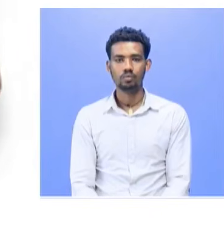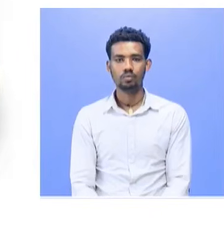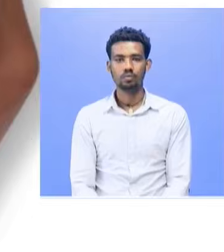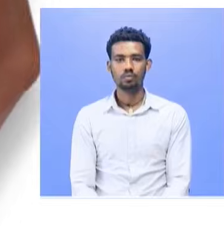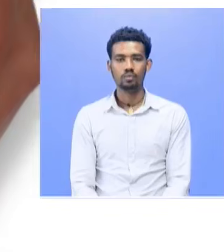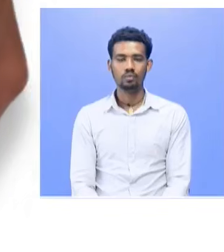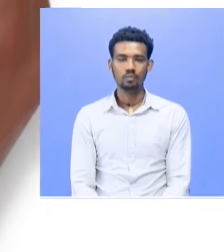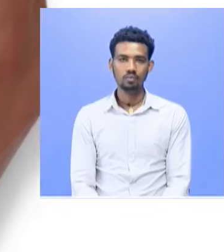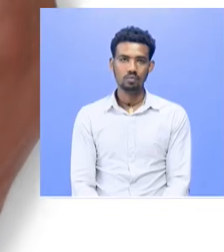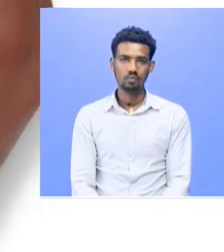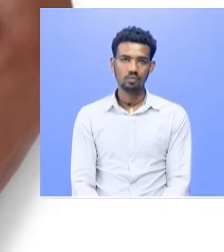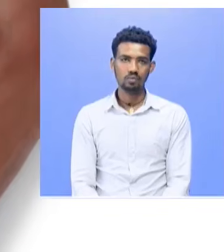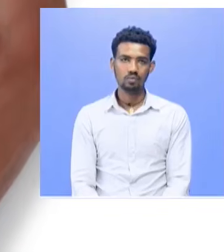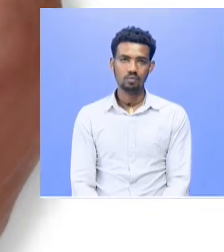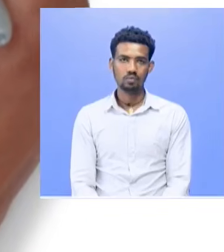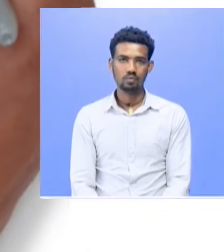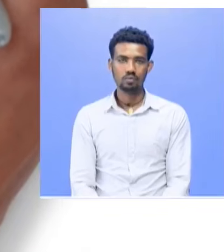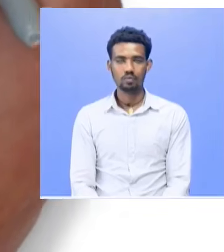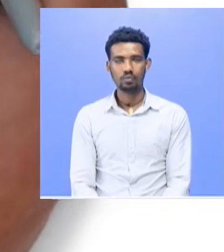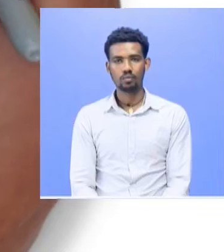main street,